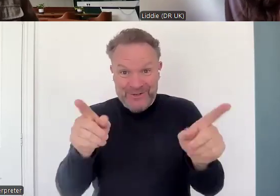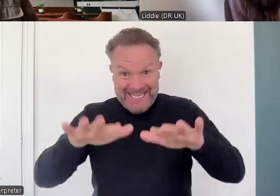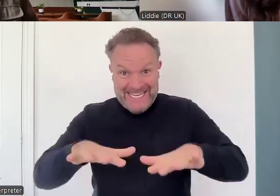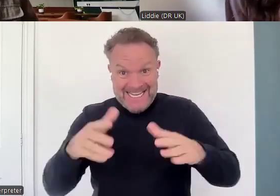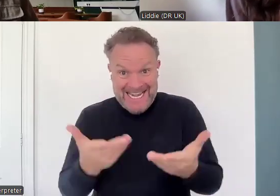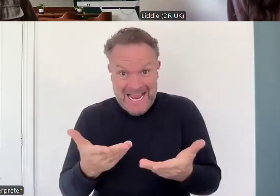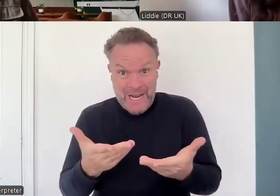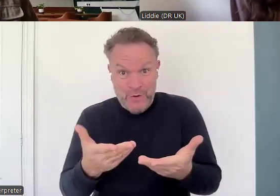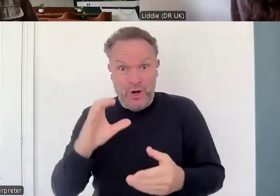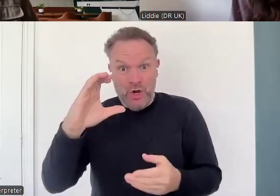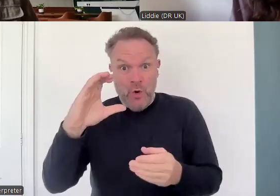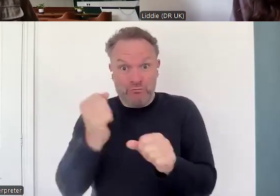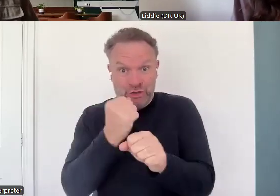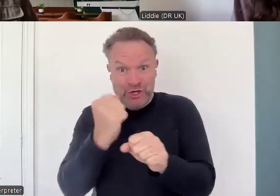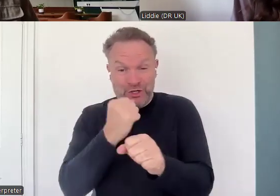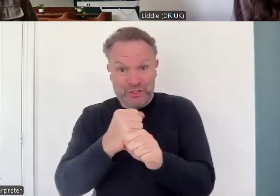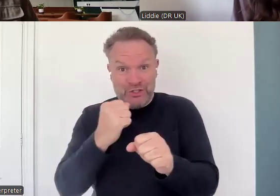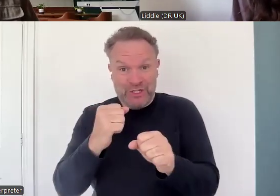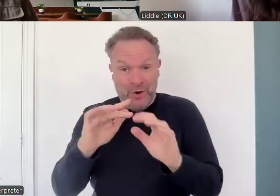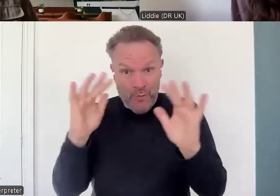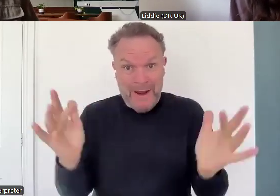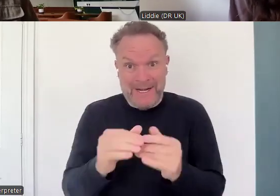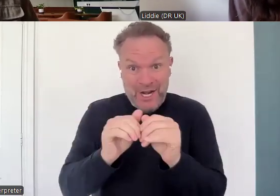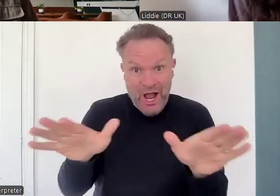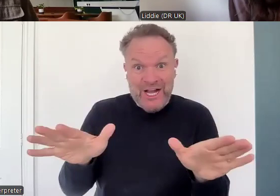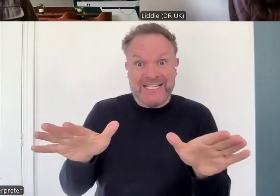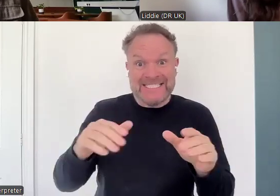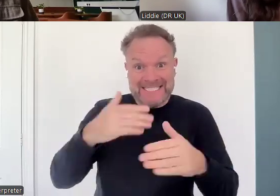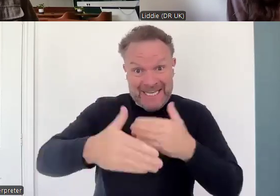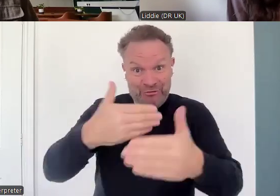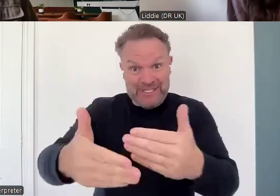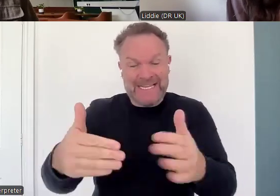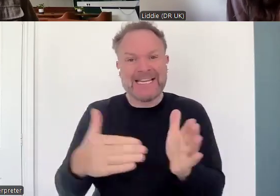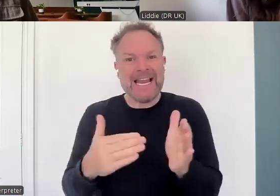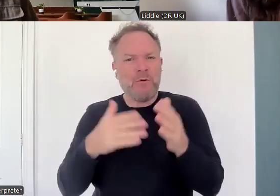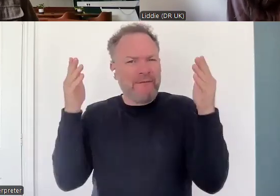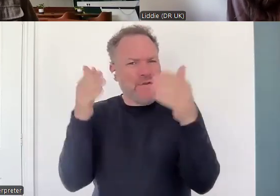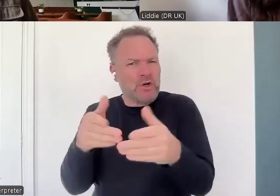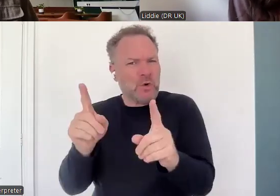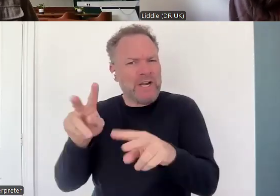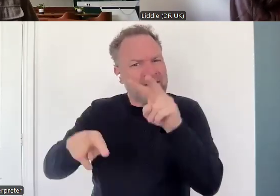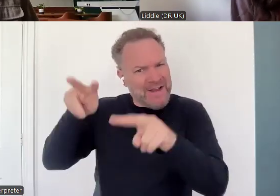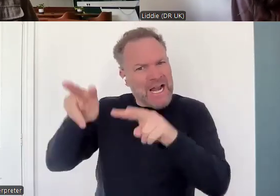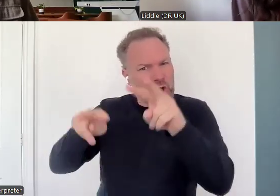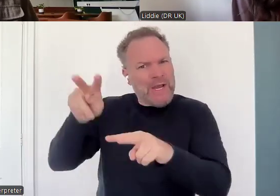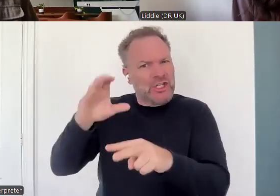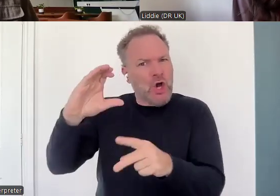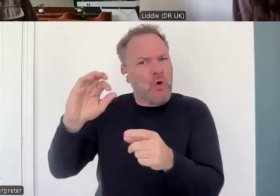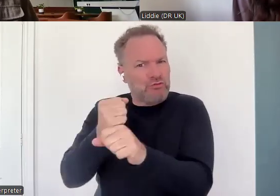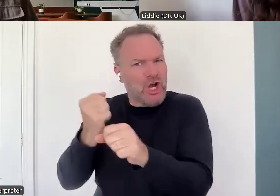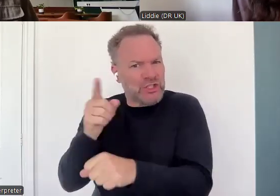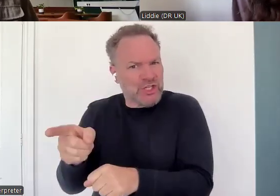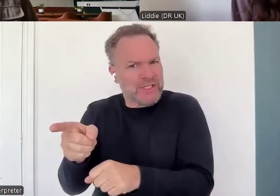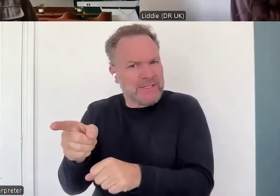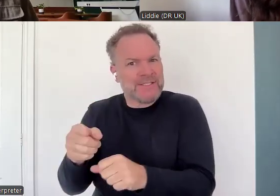part of our co-production webinar series. And in this session today, we'll be focusing on evaluating co-production. So